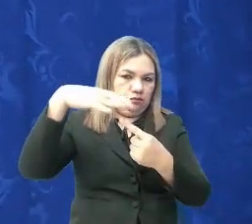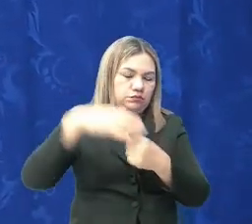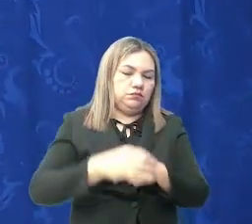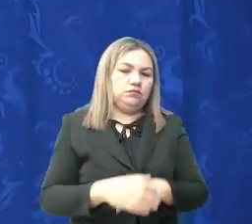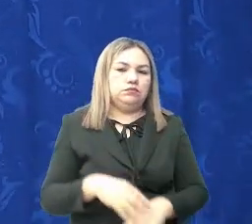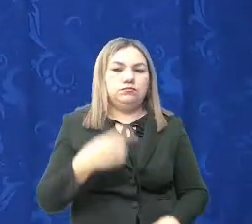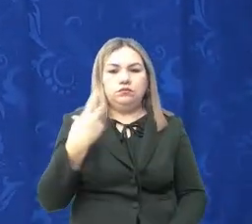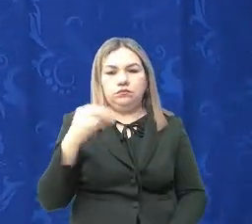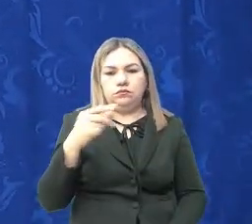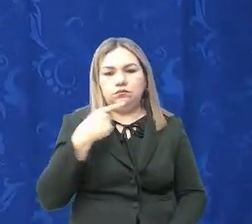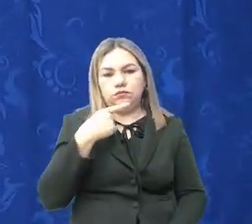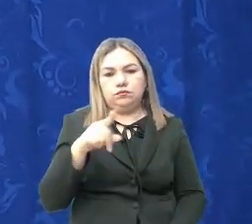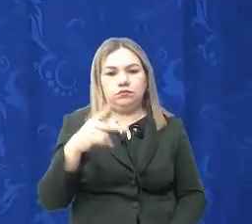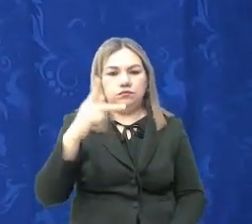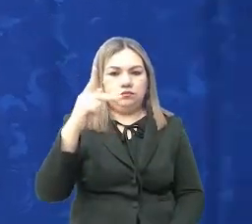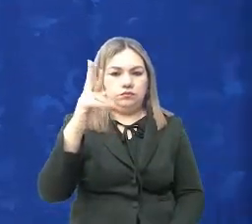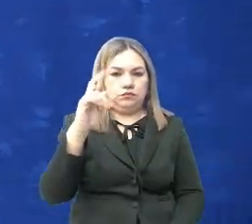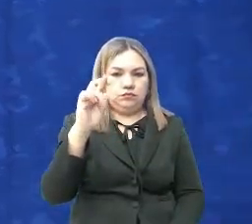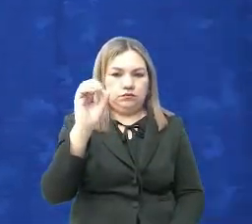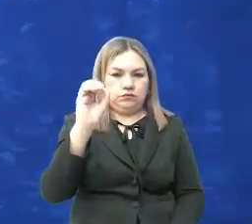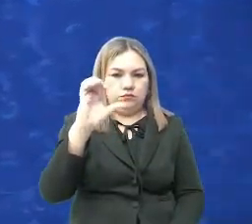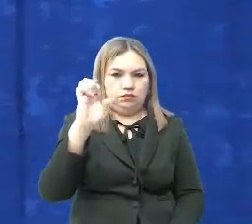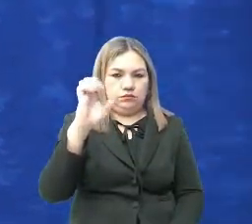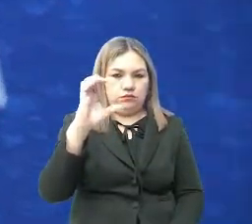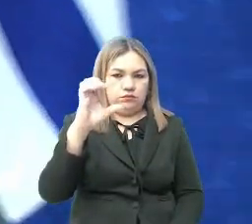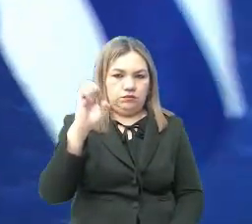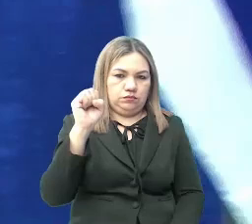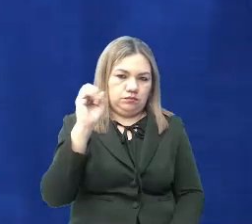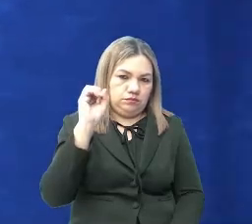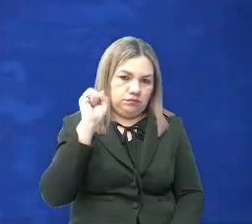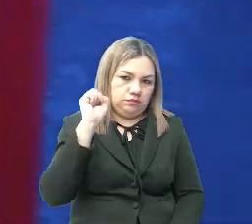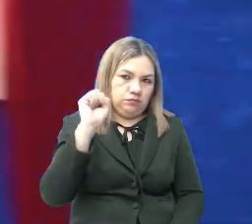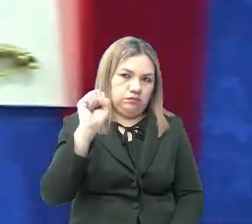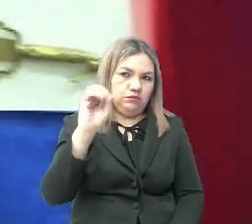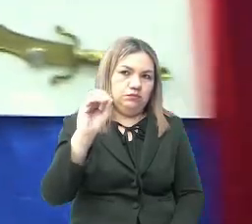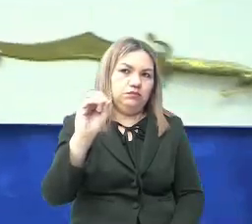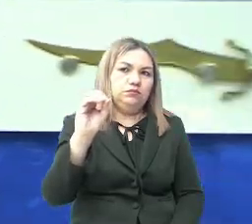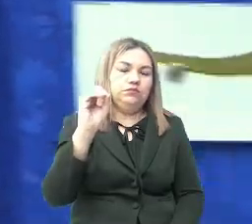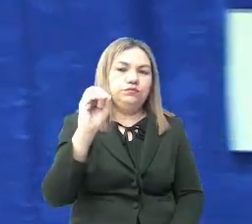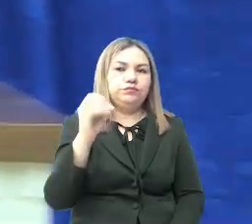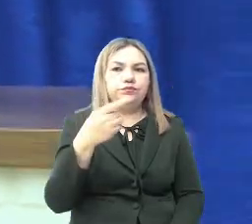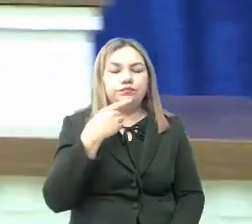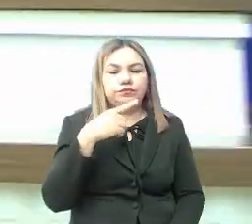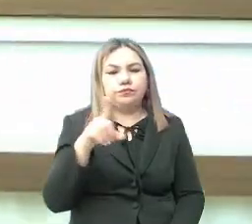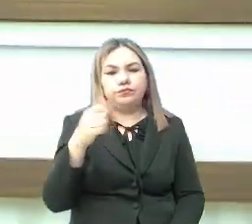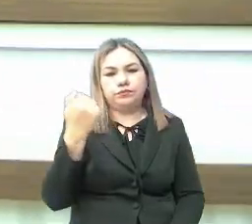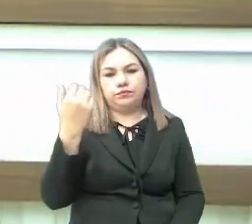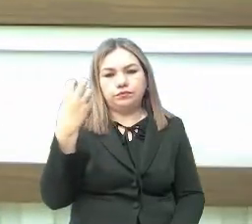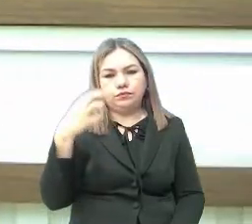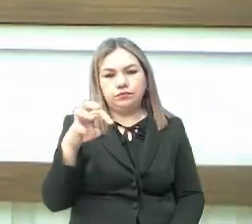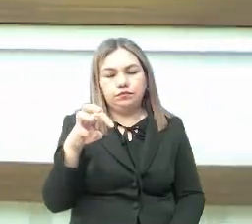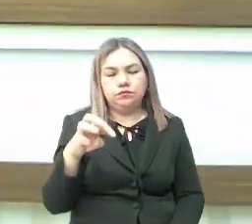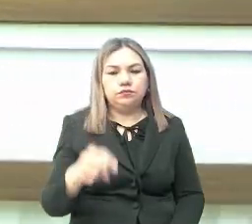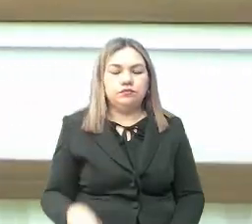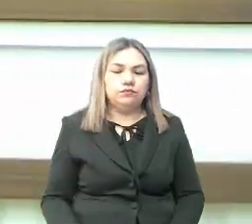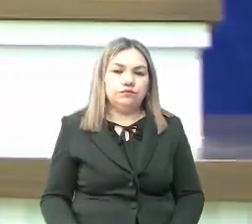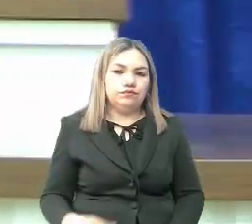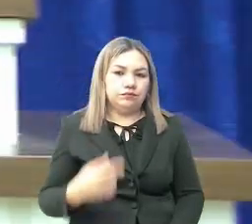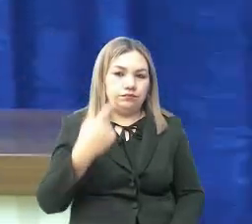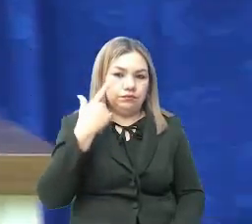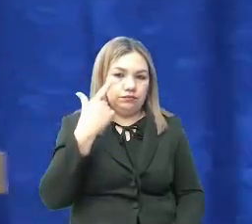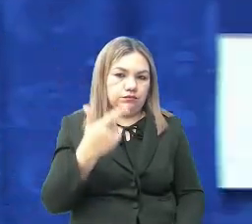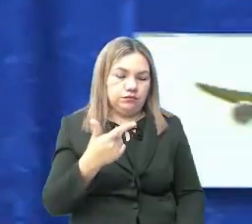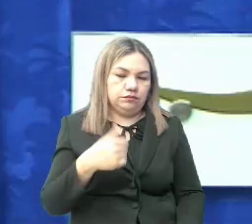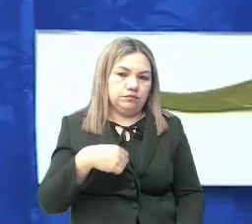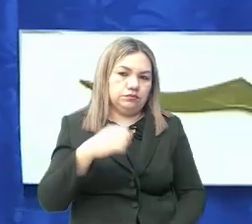be blessed? Because sometimes the Lord tells you the blessing, but he doesn't tell you the process. How many of you say amen? So we see